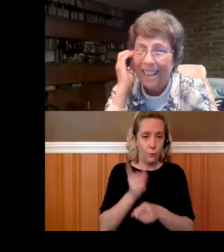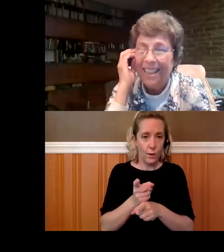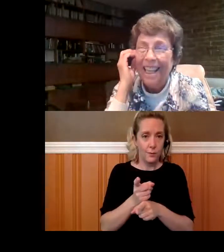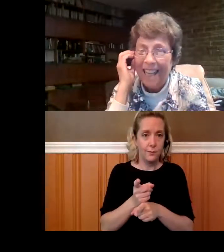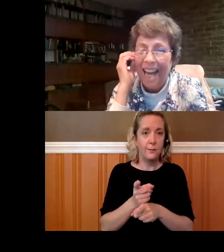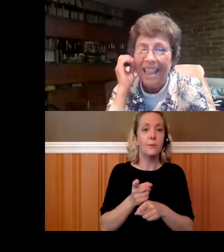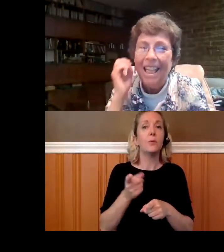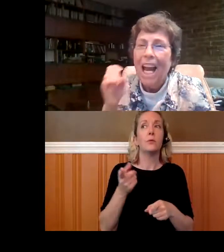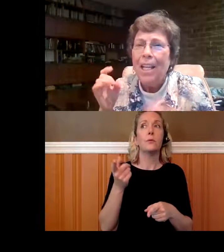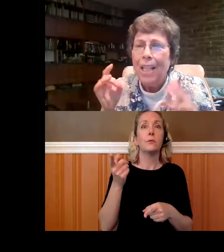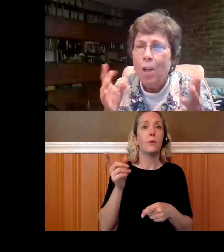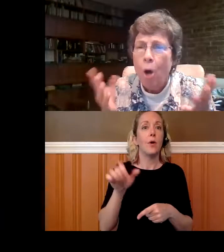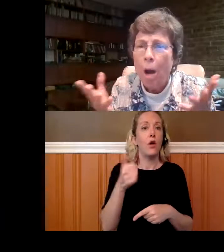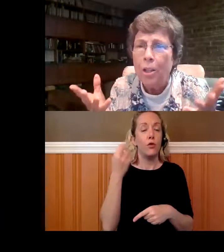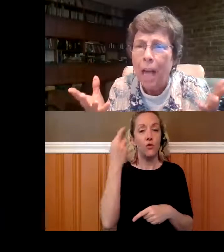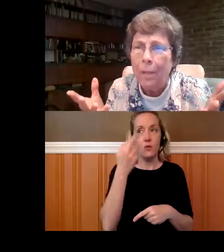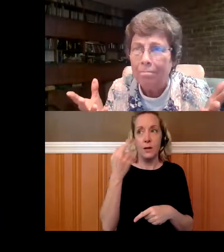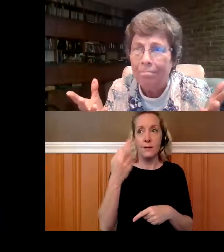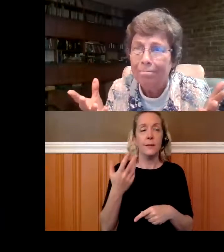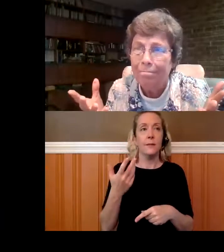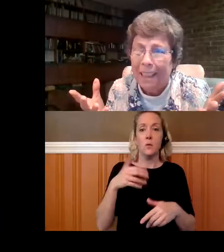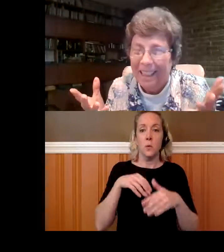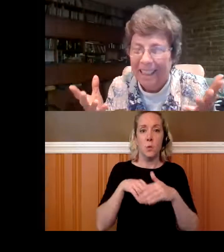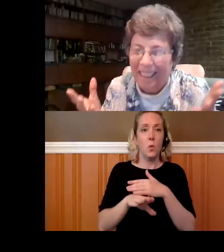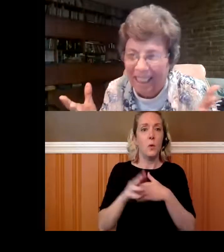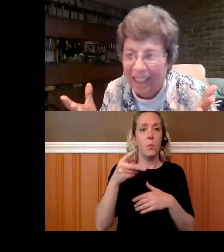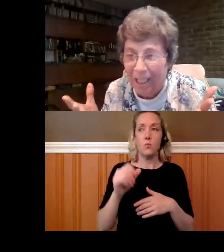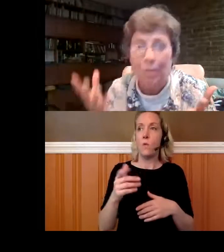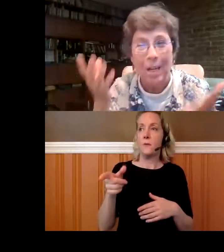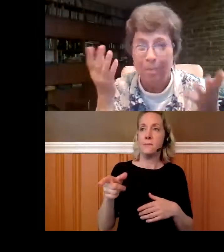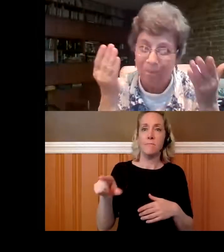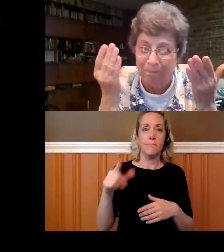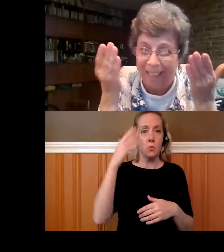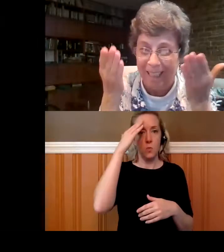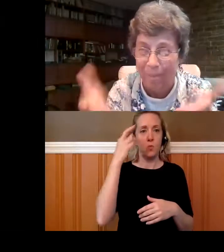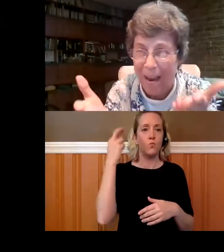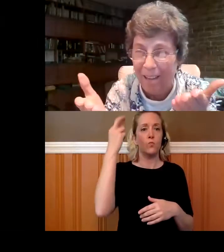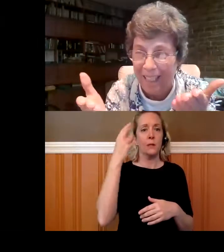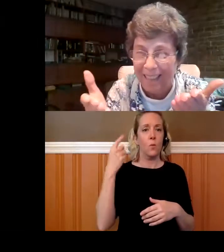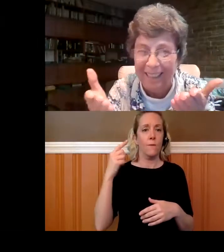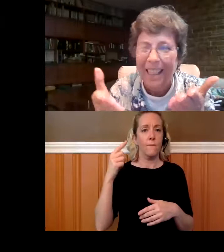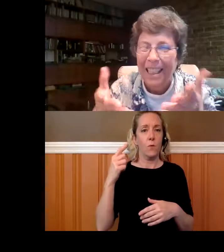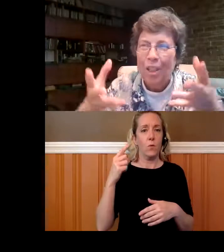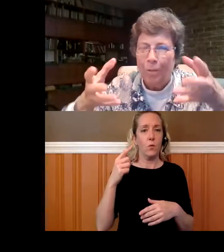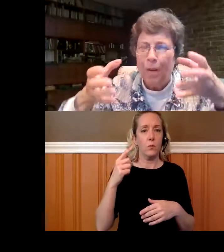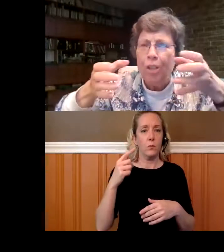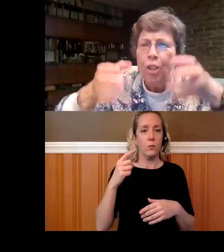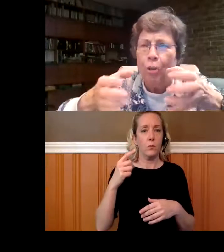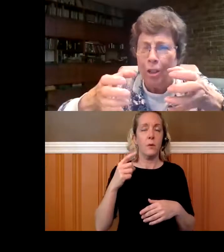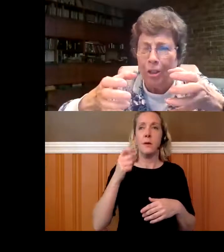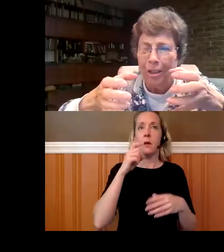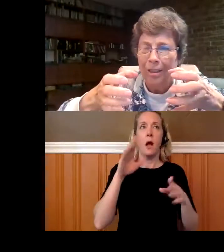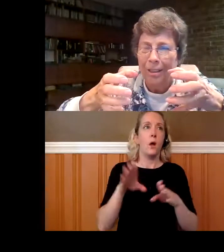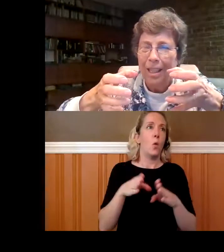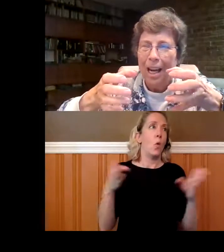coming. Yeah. You either want to get some mail done. So it's very structured. It's not this open-ended